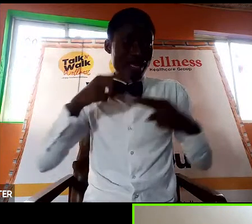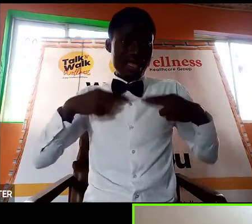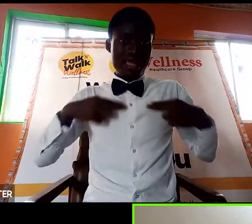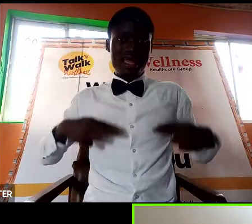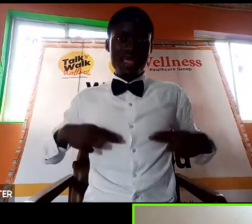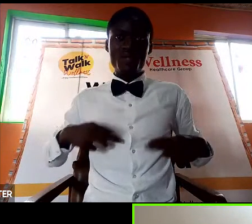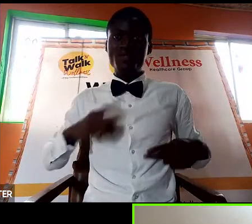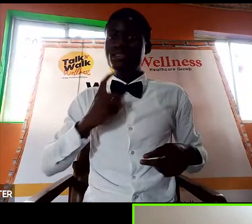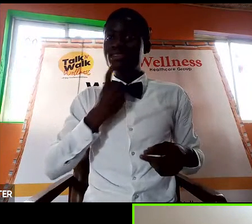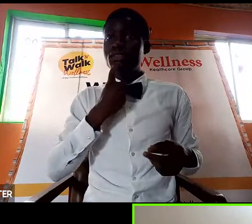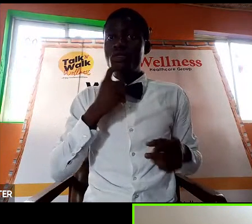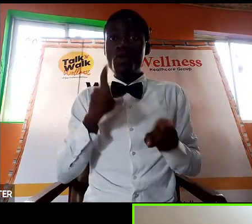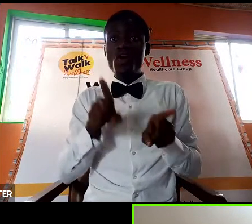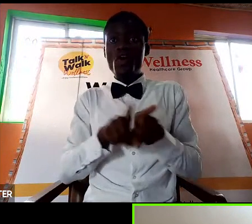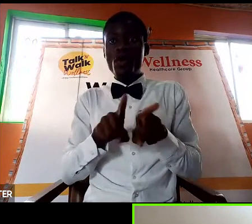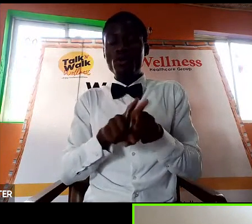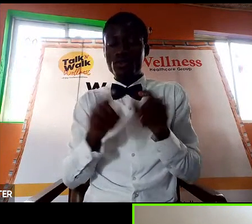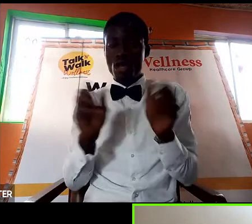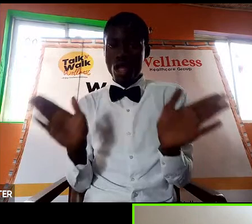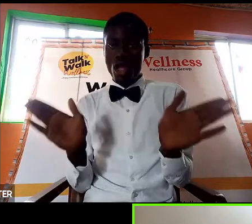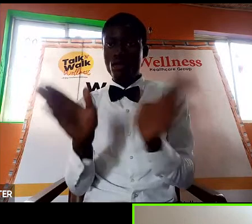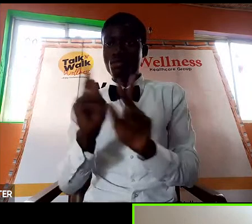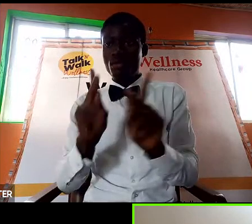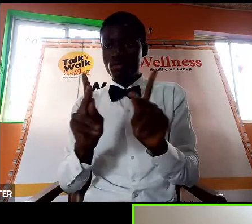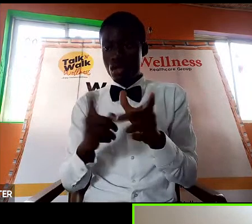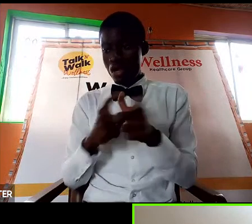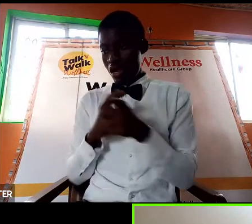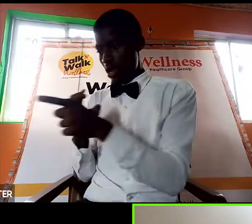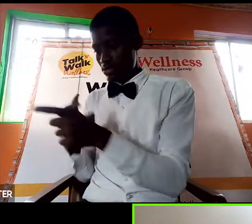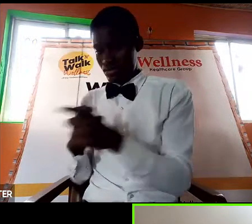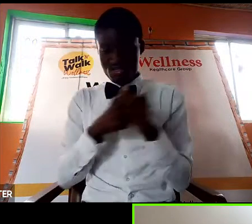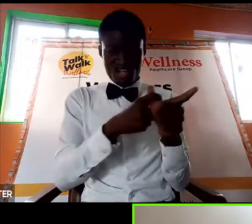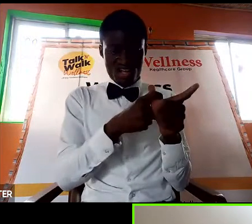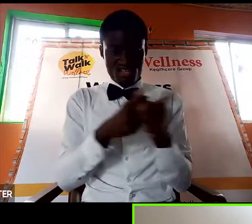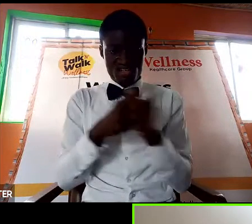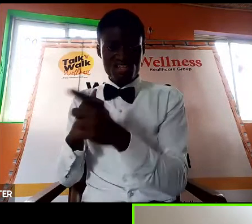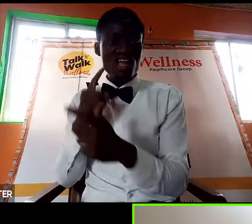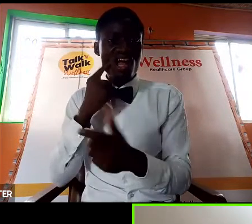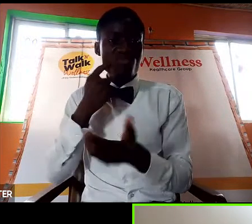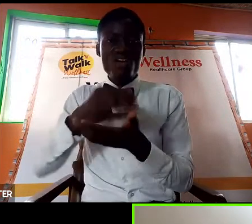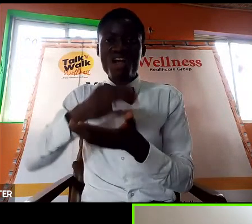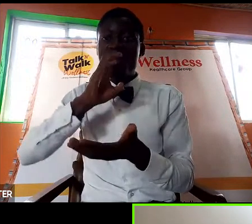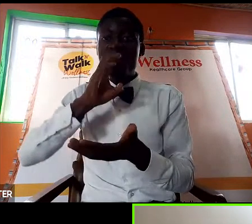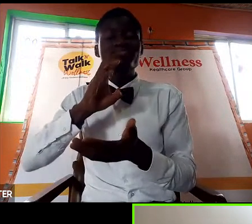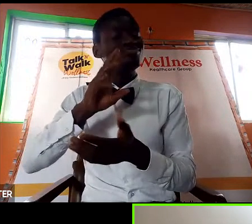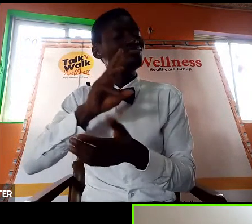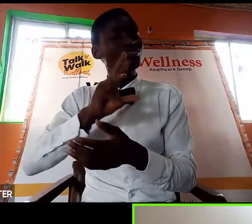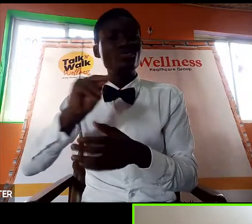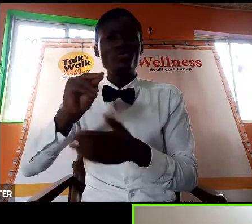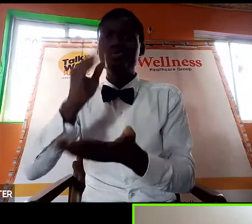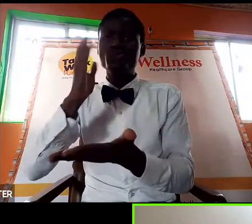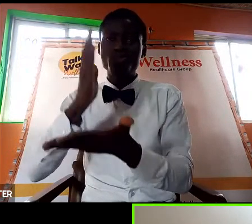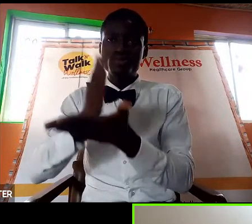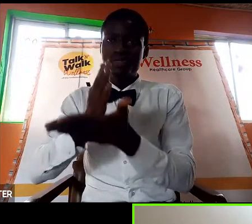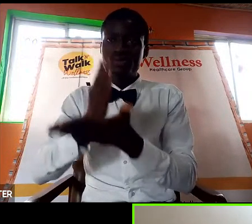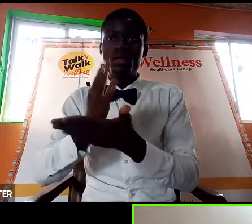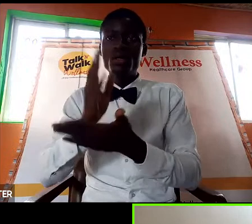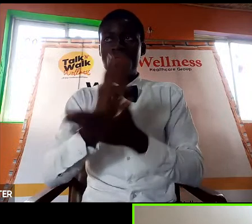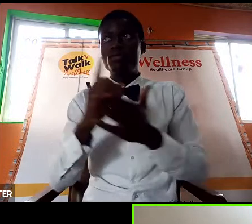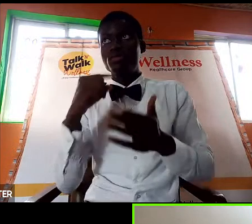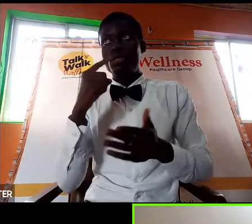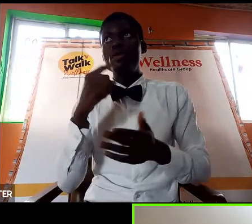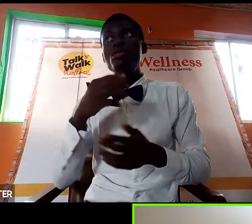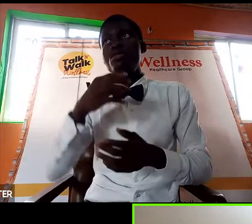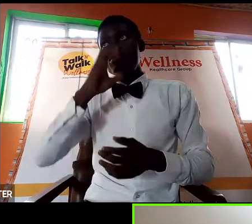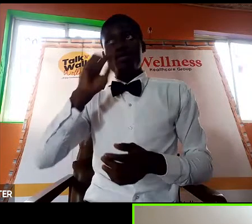stop running from pillar to post, drinking all these things that they are drinking all around. You know, this one will say, drink this, drink that. And then I think